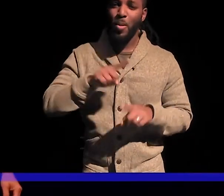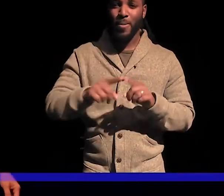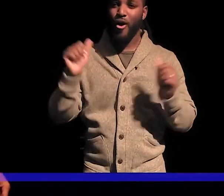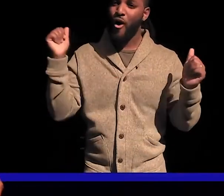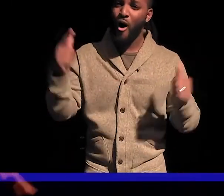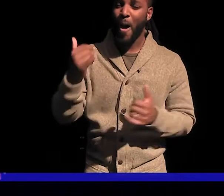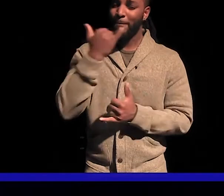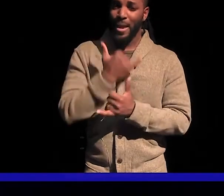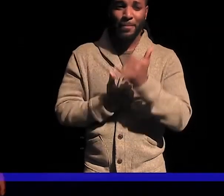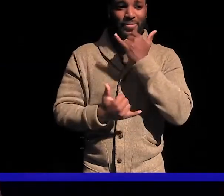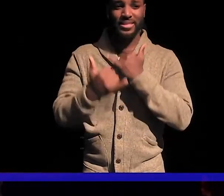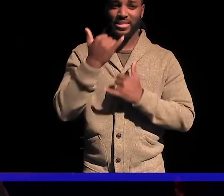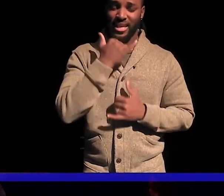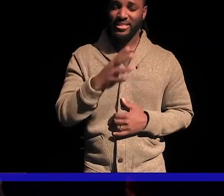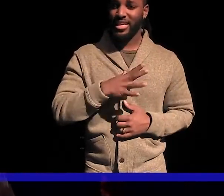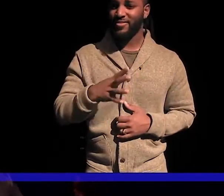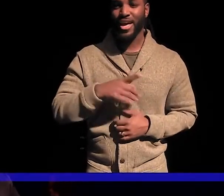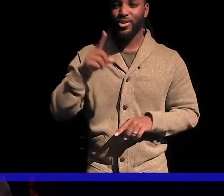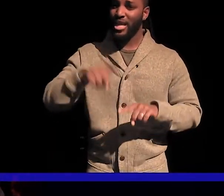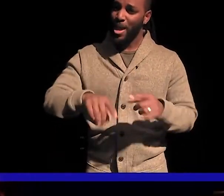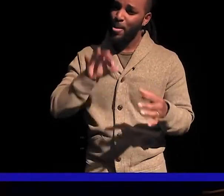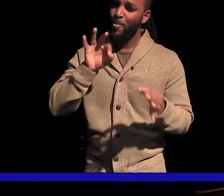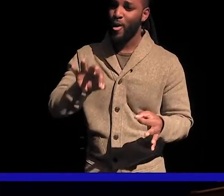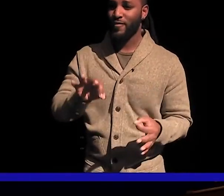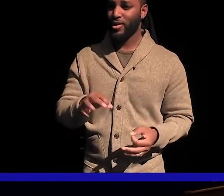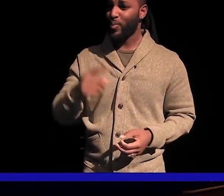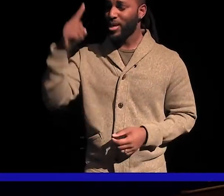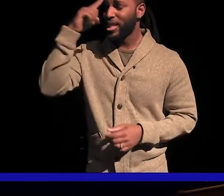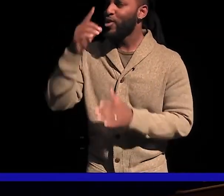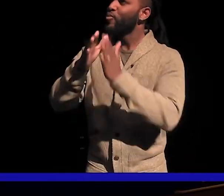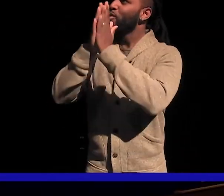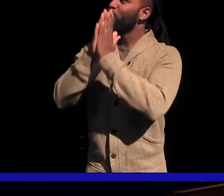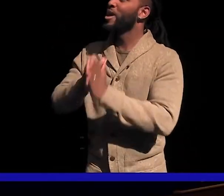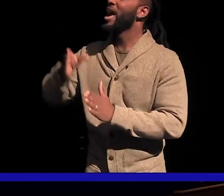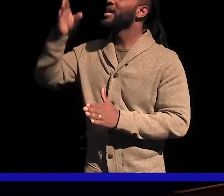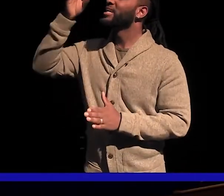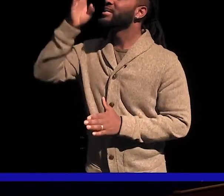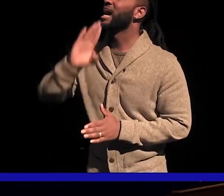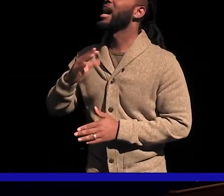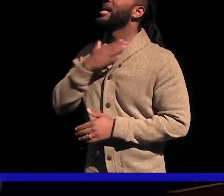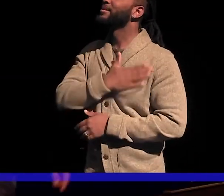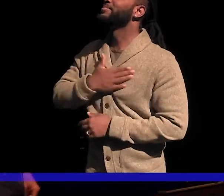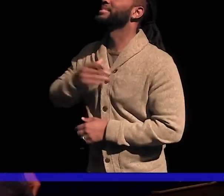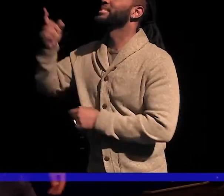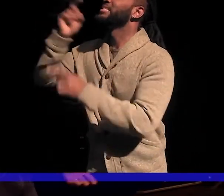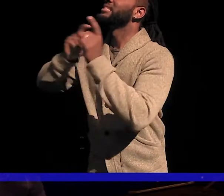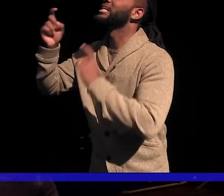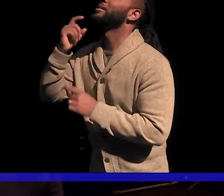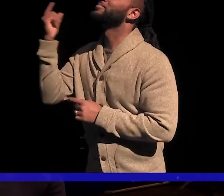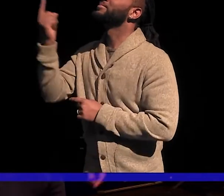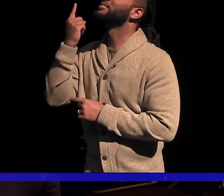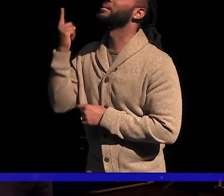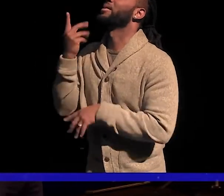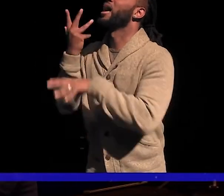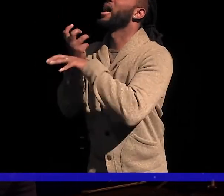world. We think that we pray to God in order to bend his arm and convince him to give us something that he doesn't want to give us, that he's a